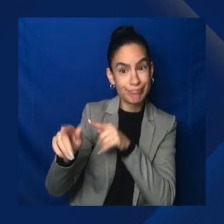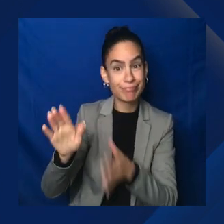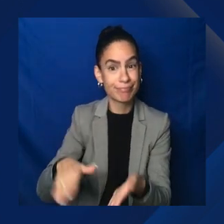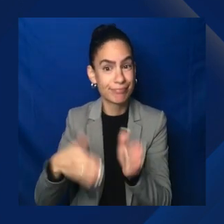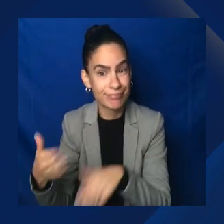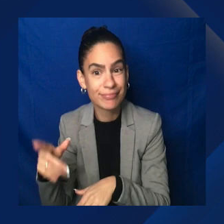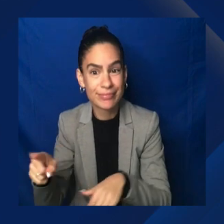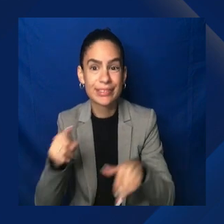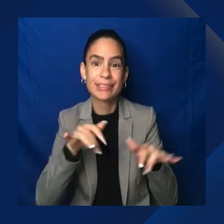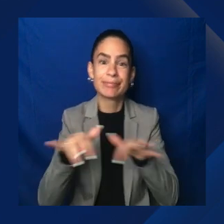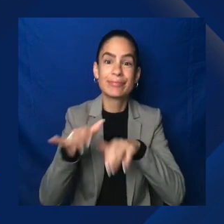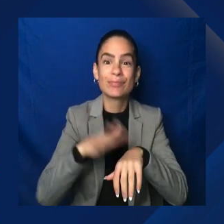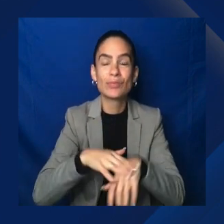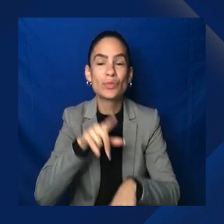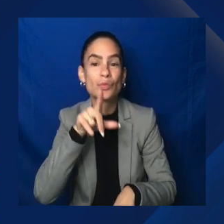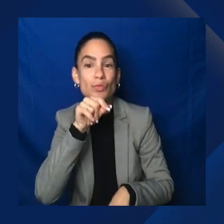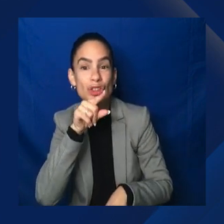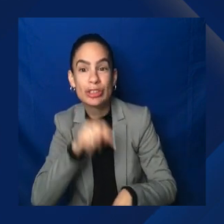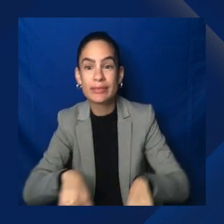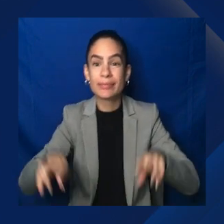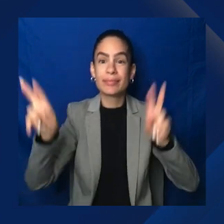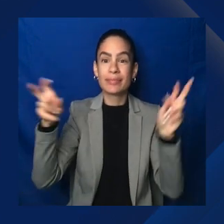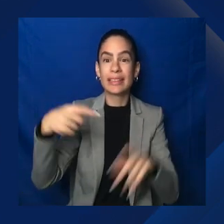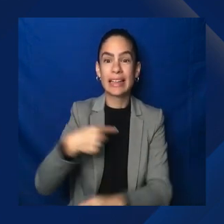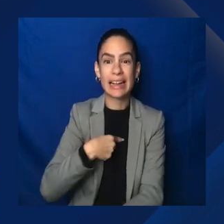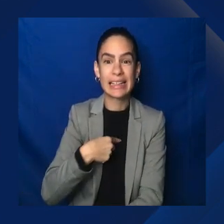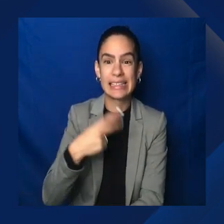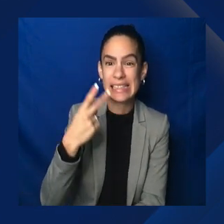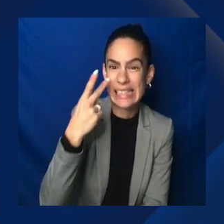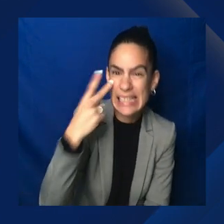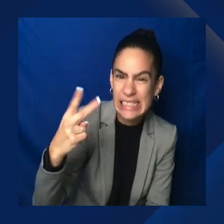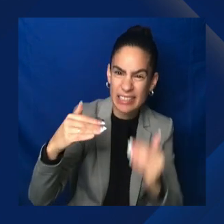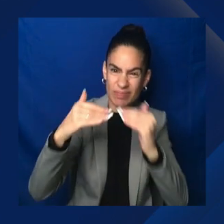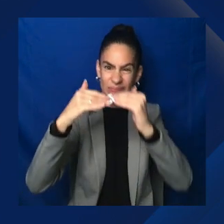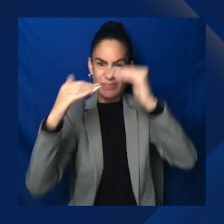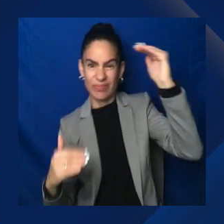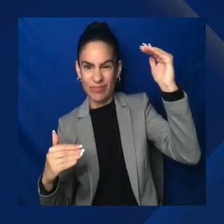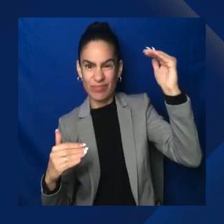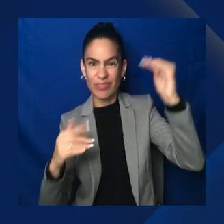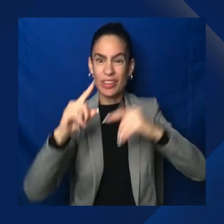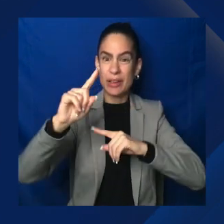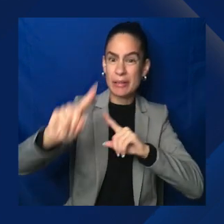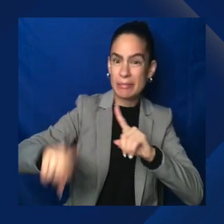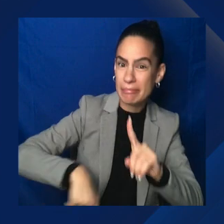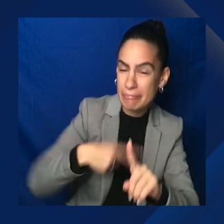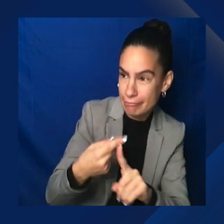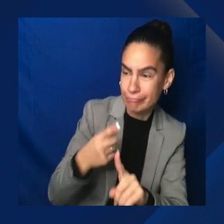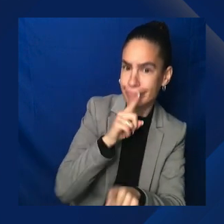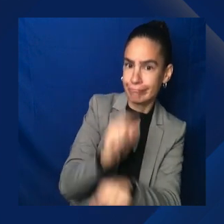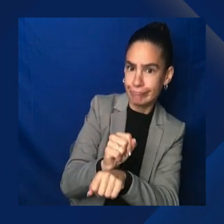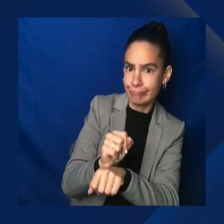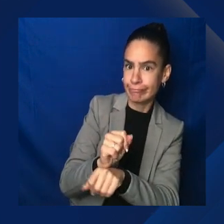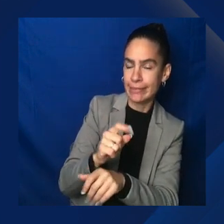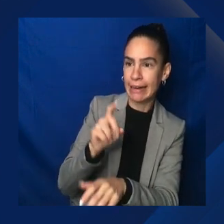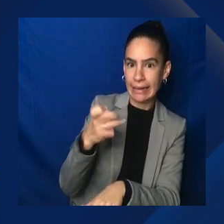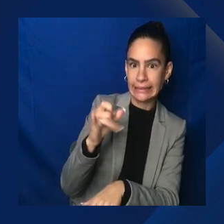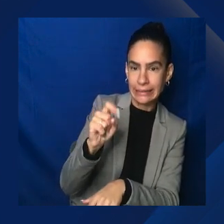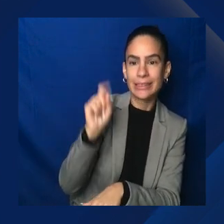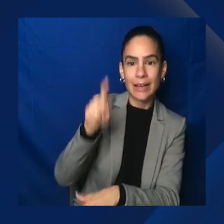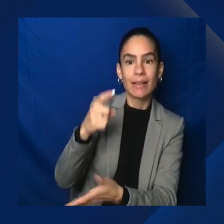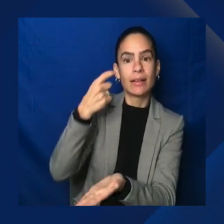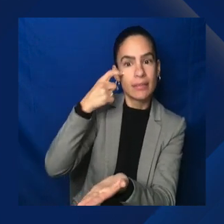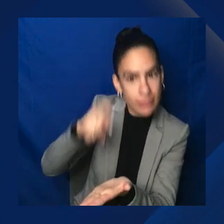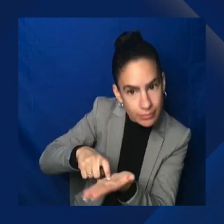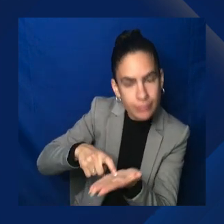inequity wherever it exists. Call it by name and work to eliminate it." Today, we heed Shalon's